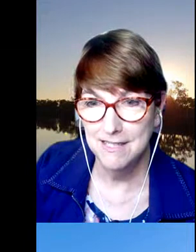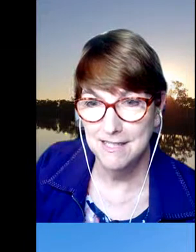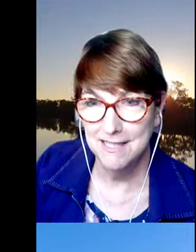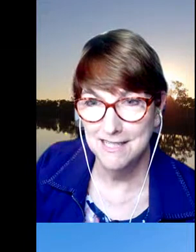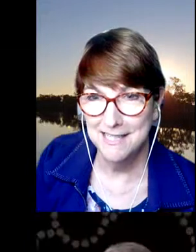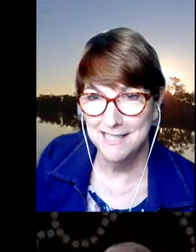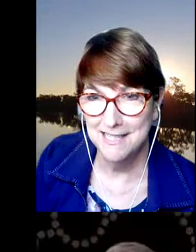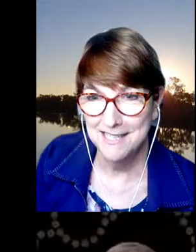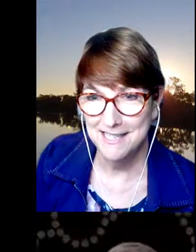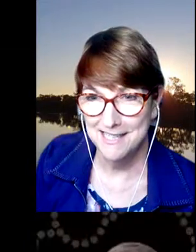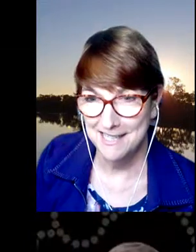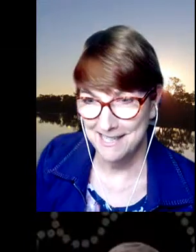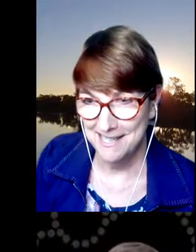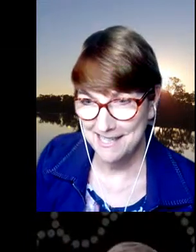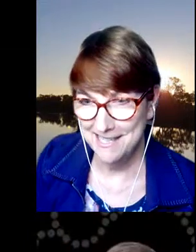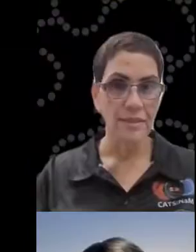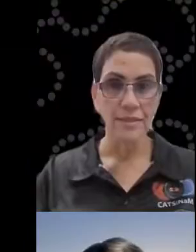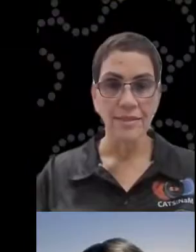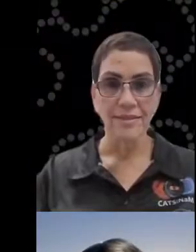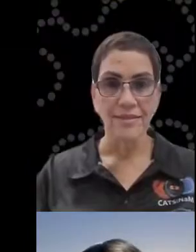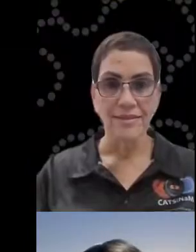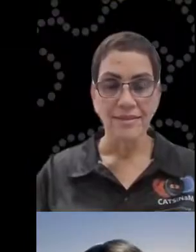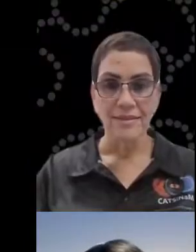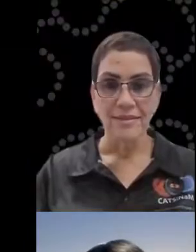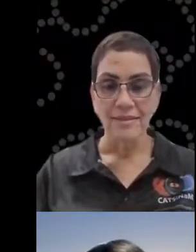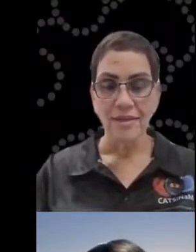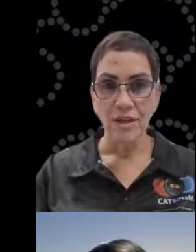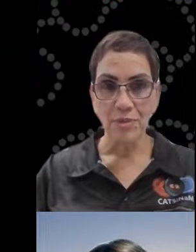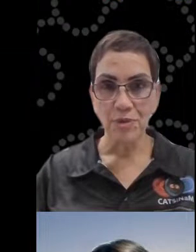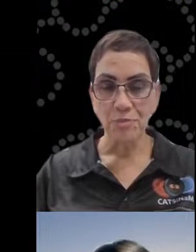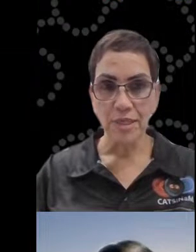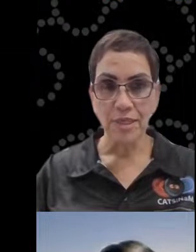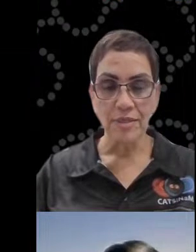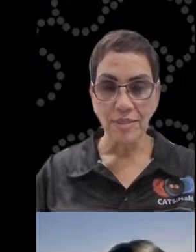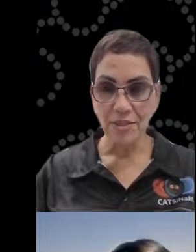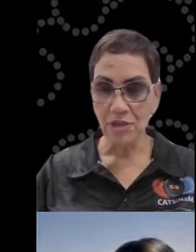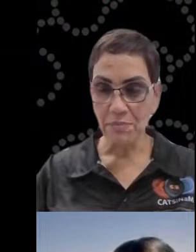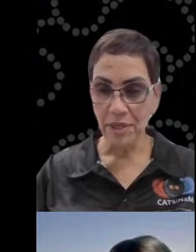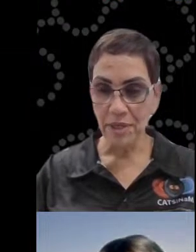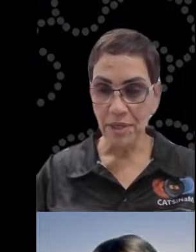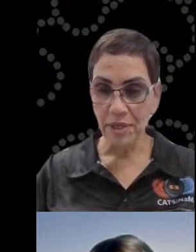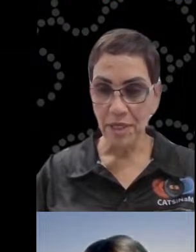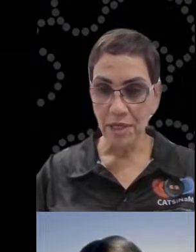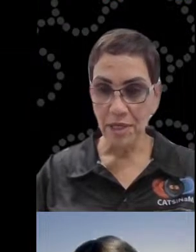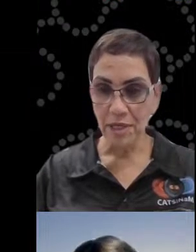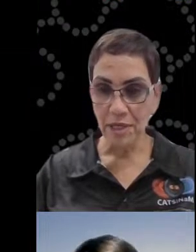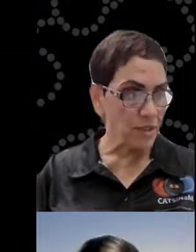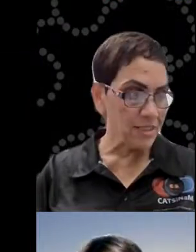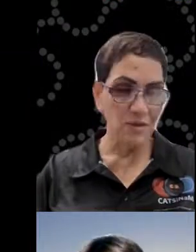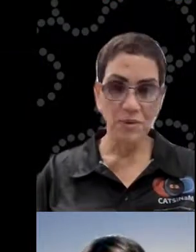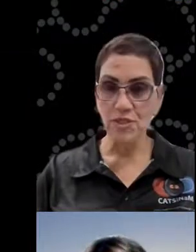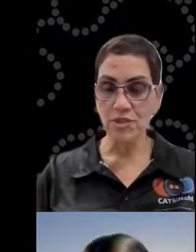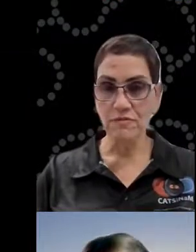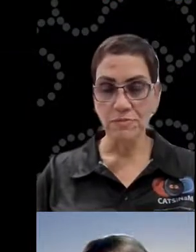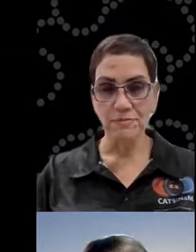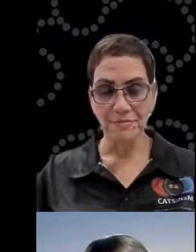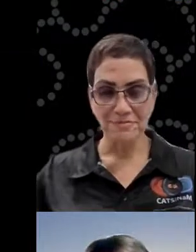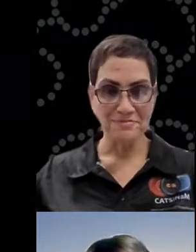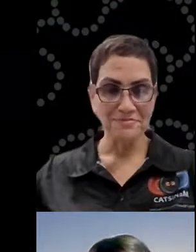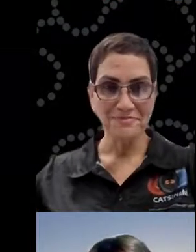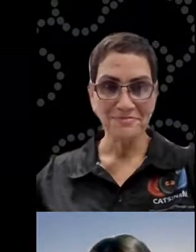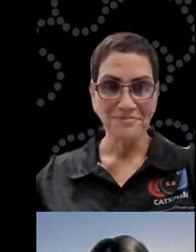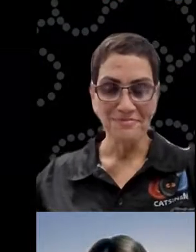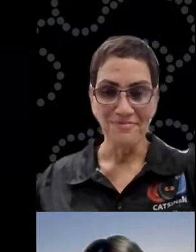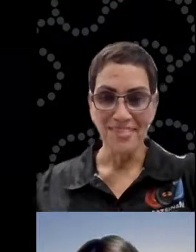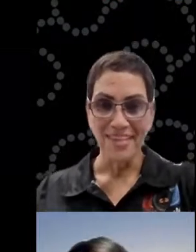We go to Ruby's question, Anna. Yes, please. Hi, Ruby. I didn't drop out because I didn't want to answer your question.